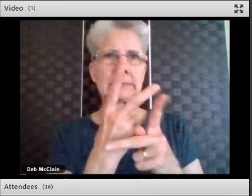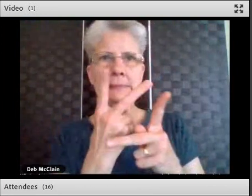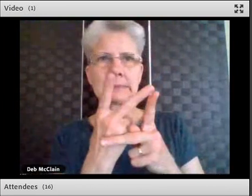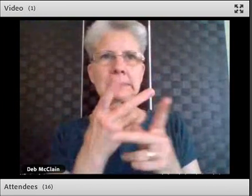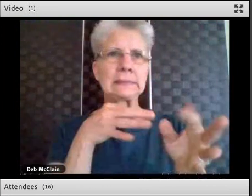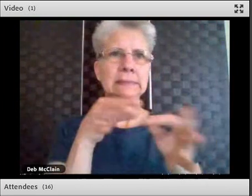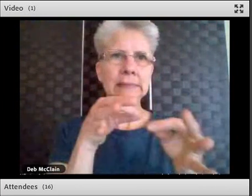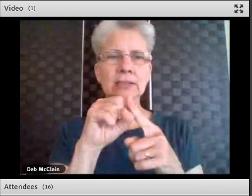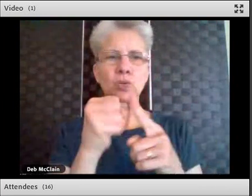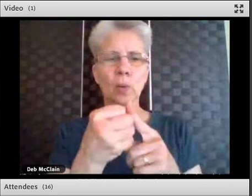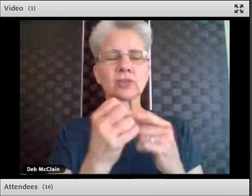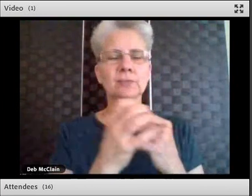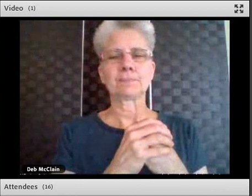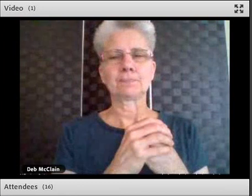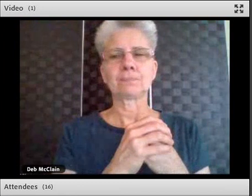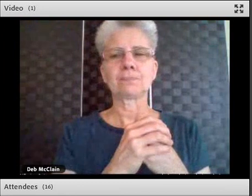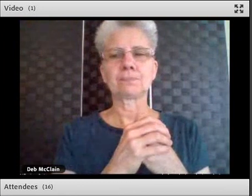situation.